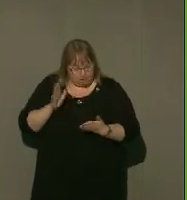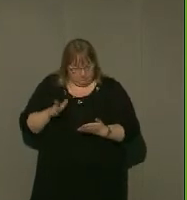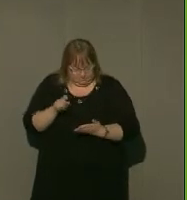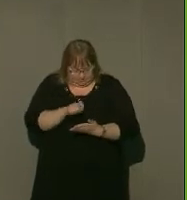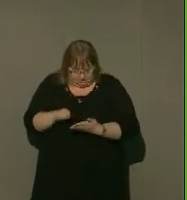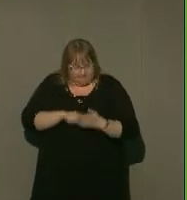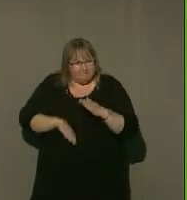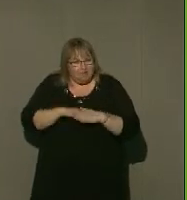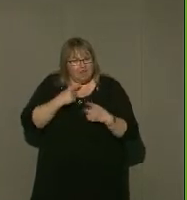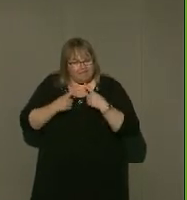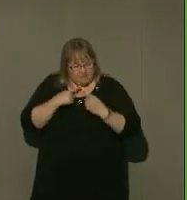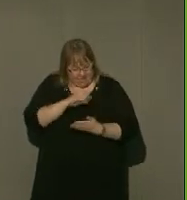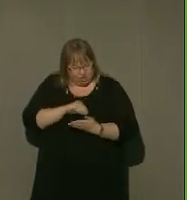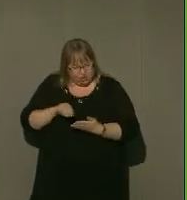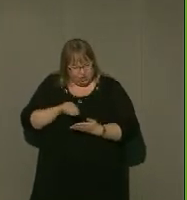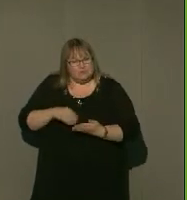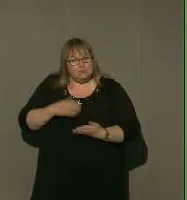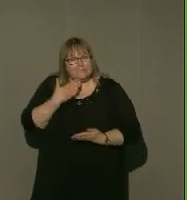elements.